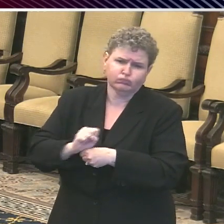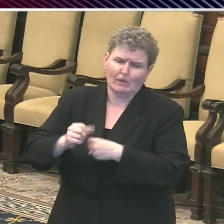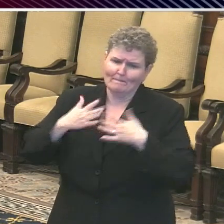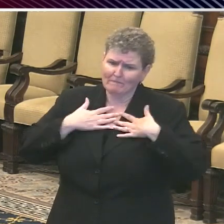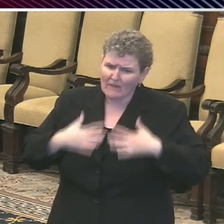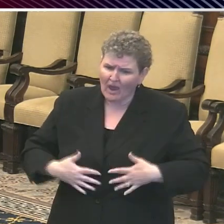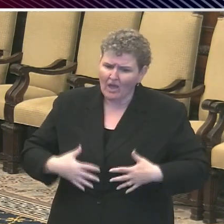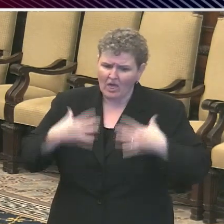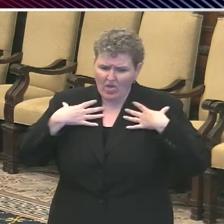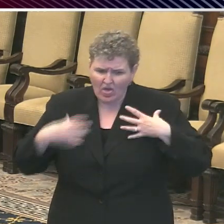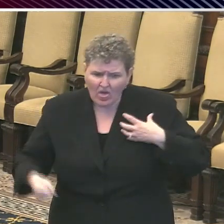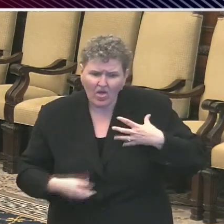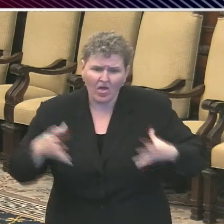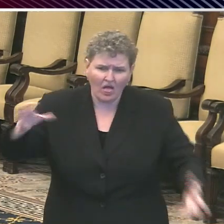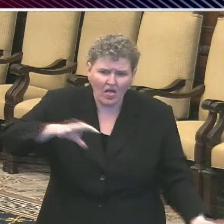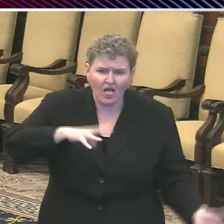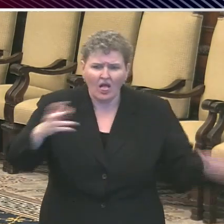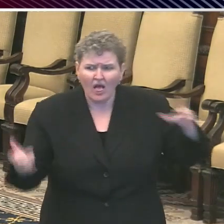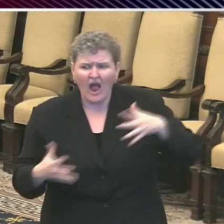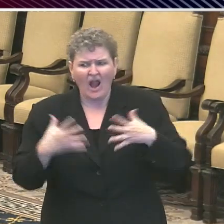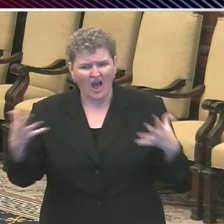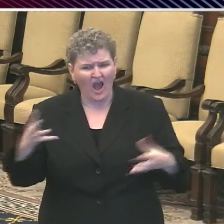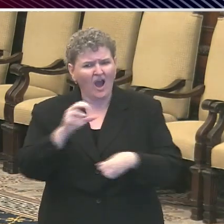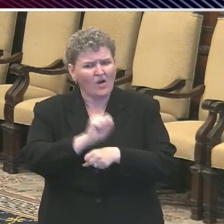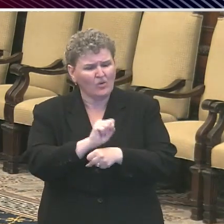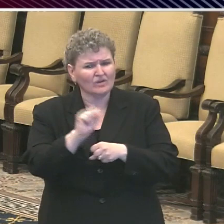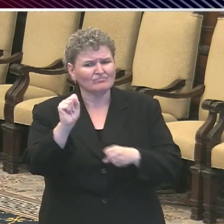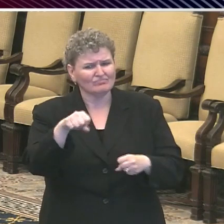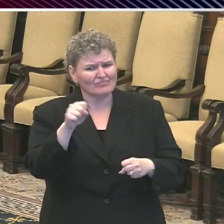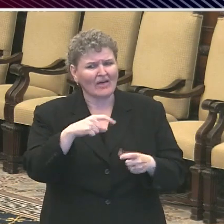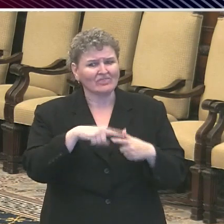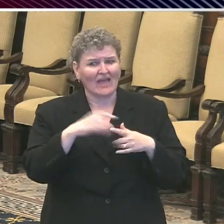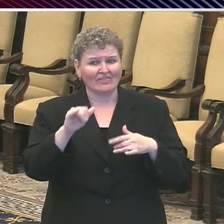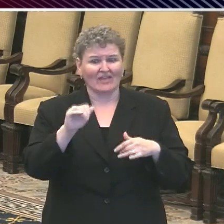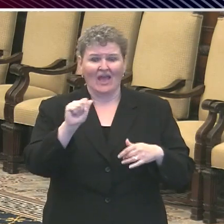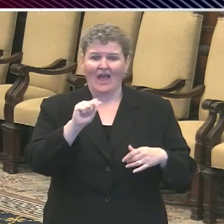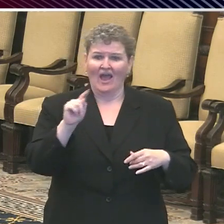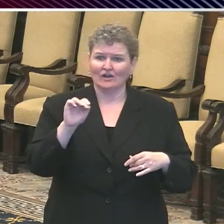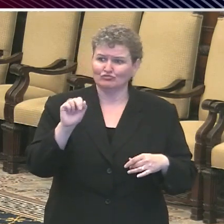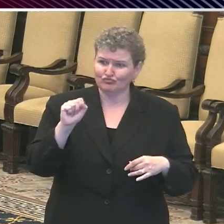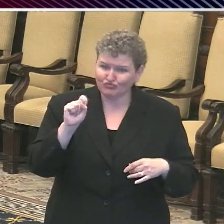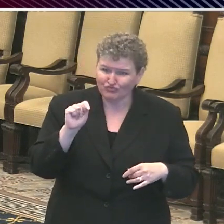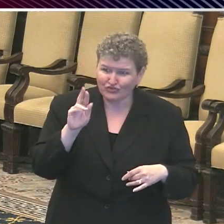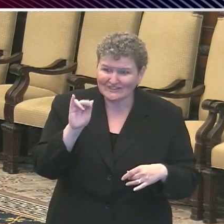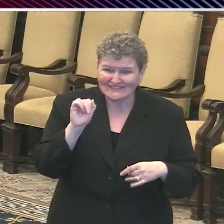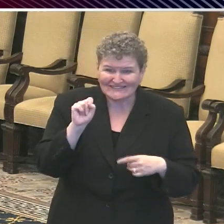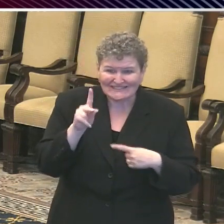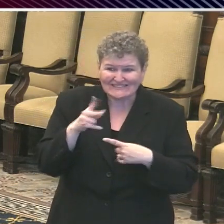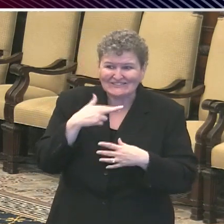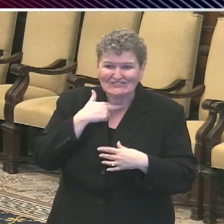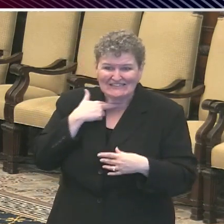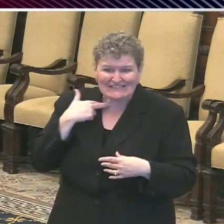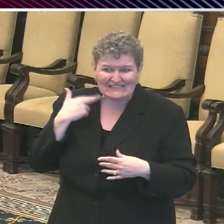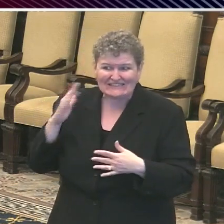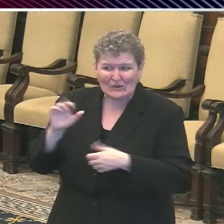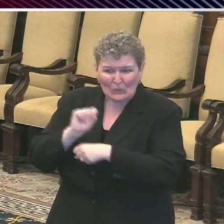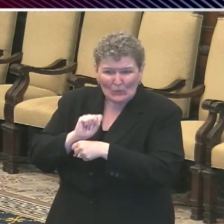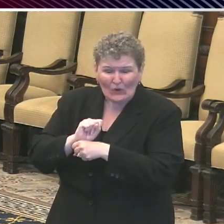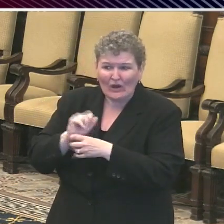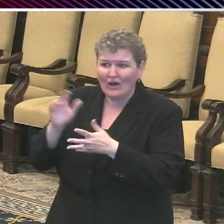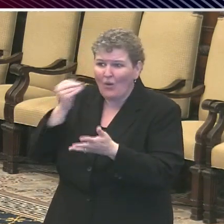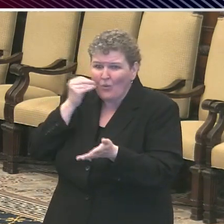coming to work and putting themselves at risk. And at the same time, they have families that are at home, many times trying